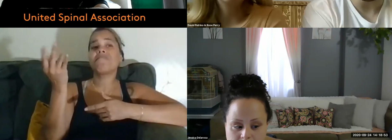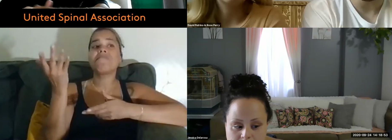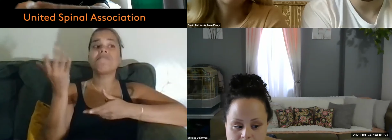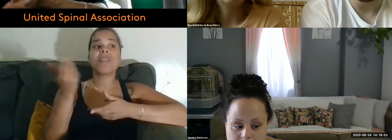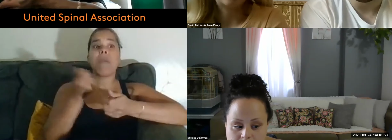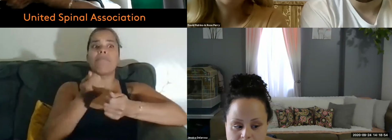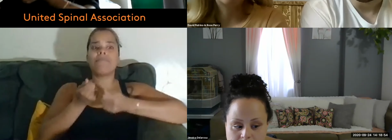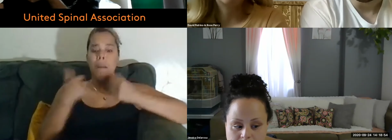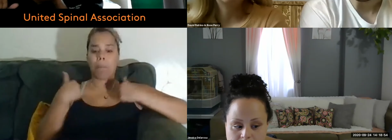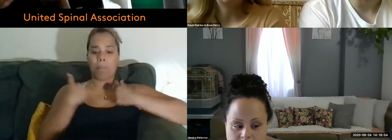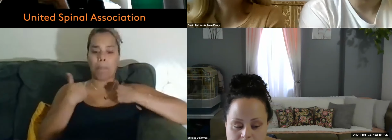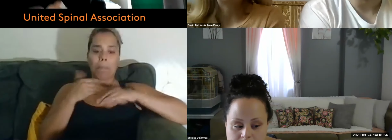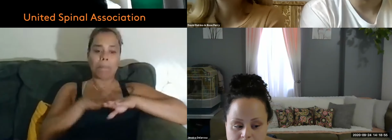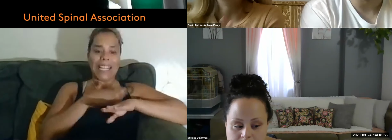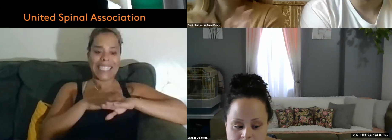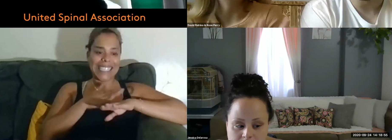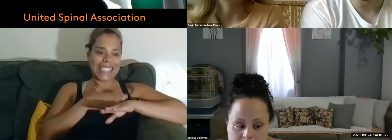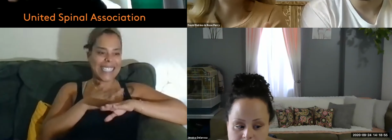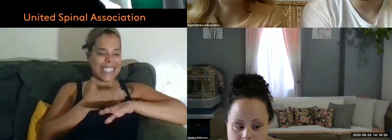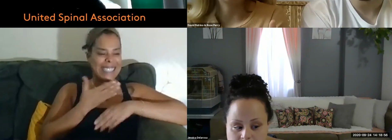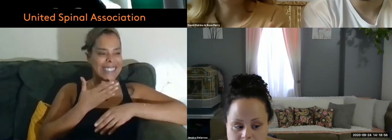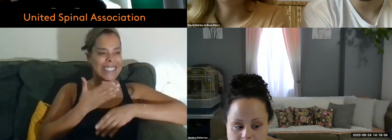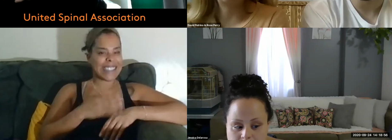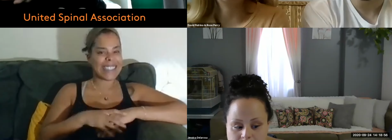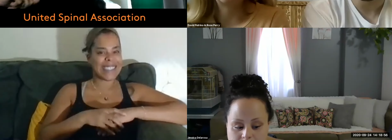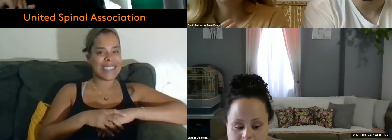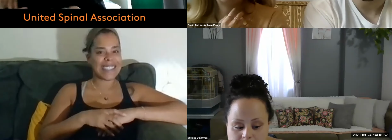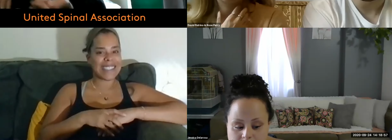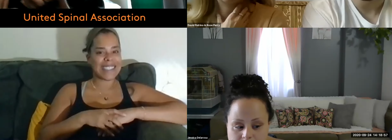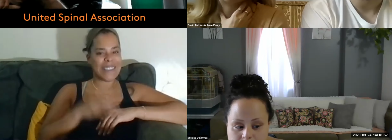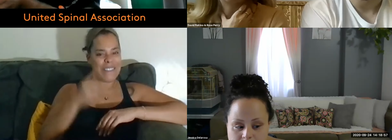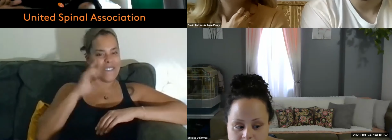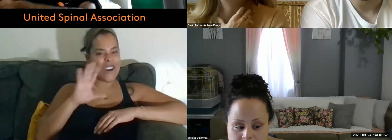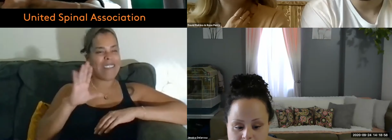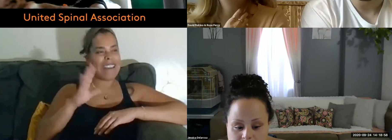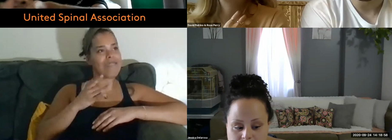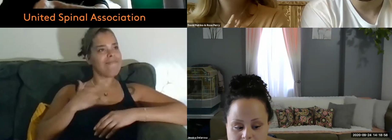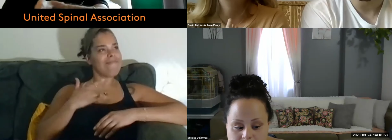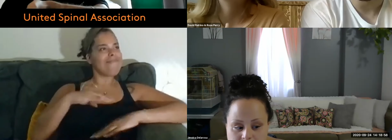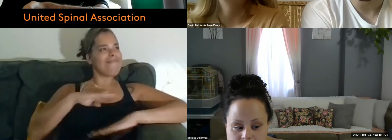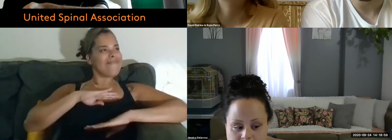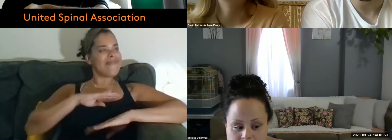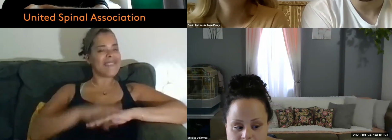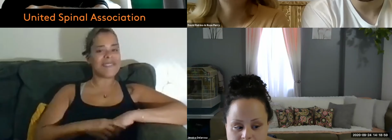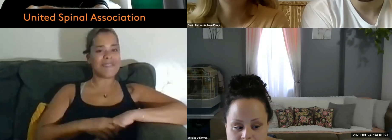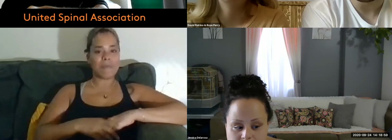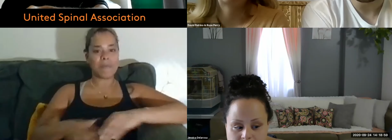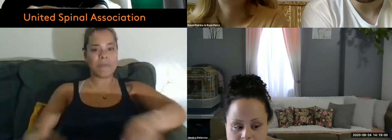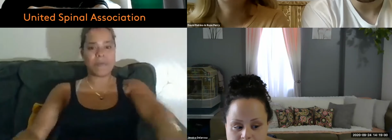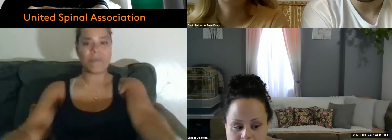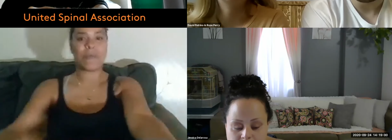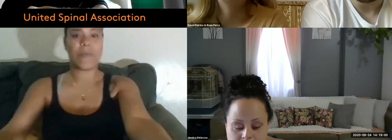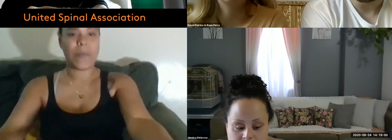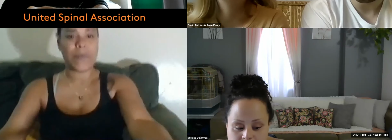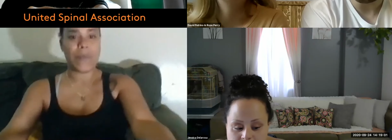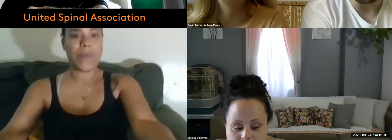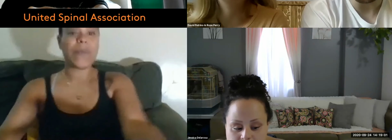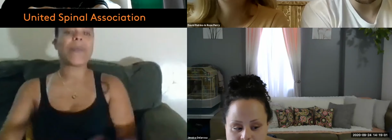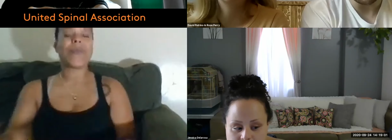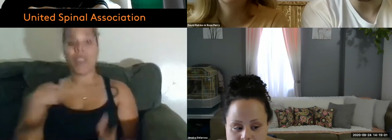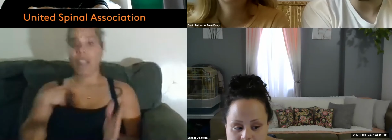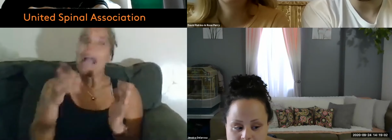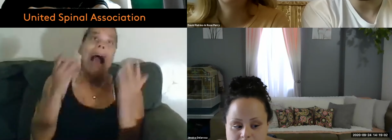I think so. I don't have the data to say either way for sure, but I read a lot of what you're talking about, Jose, that across